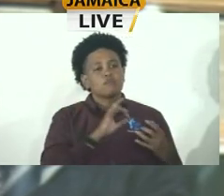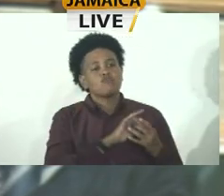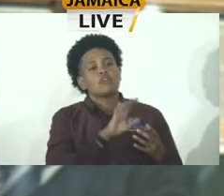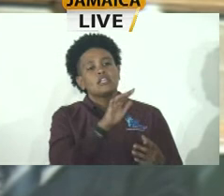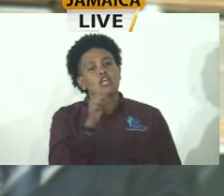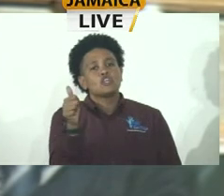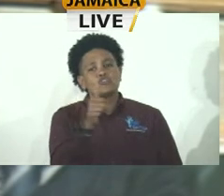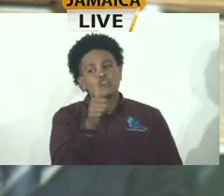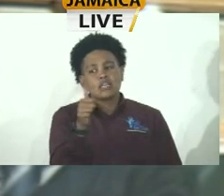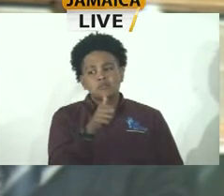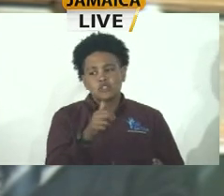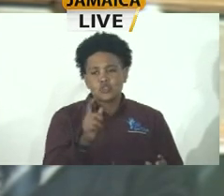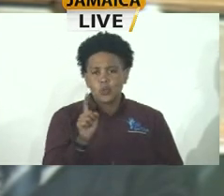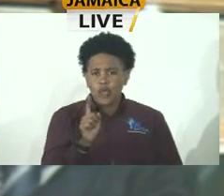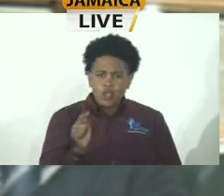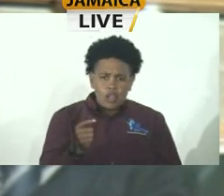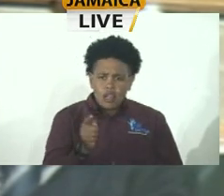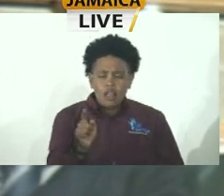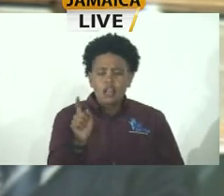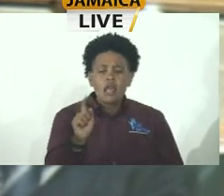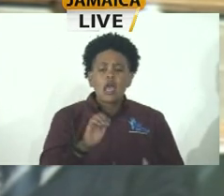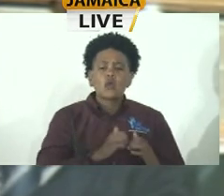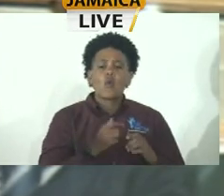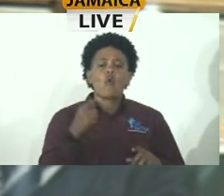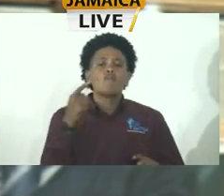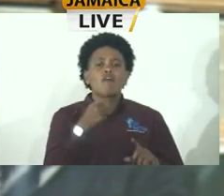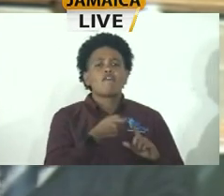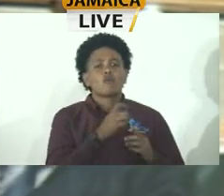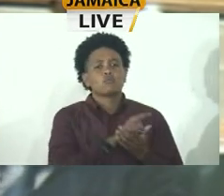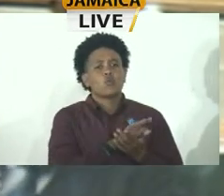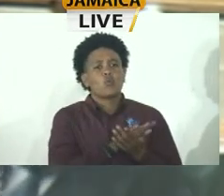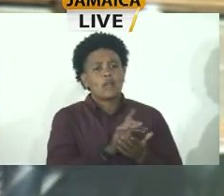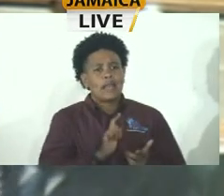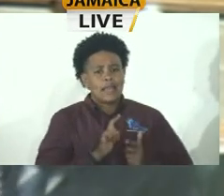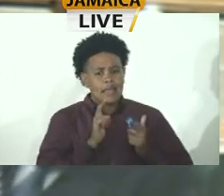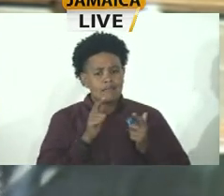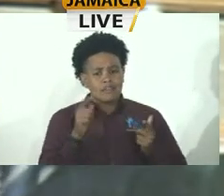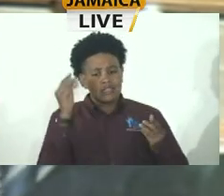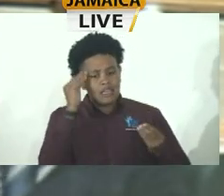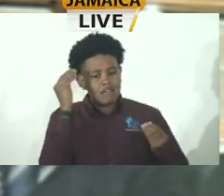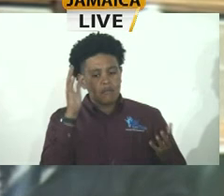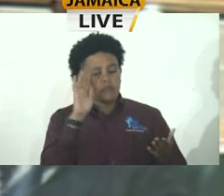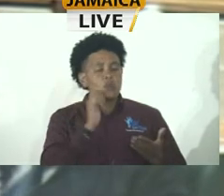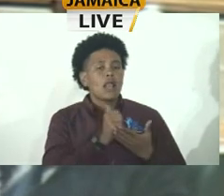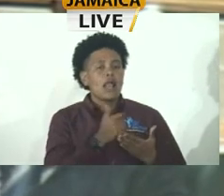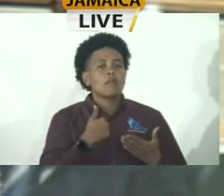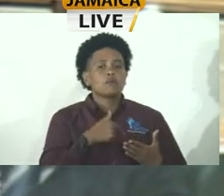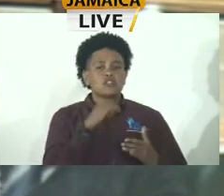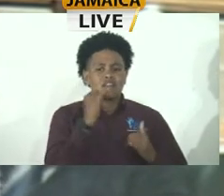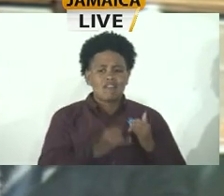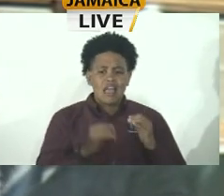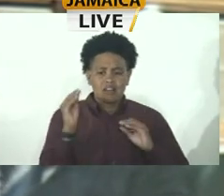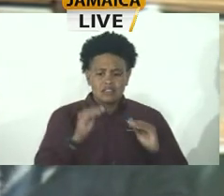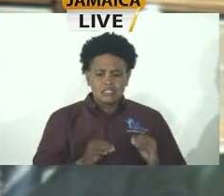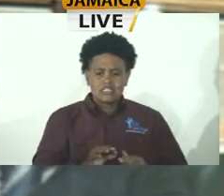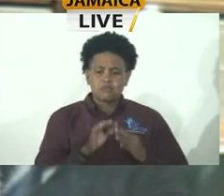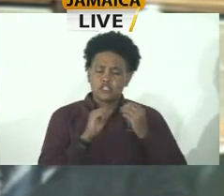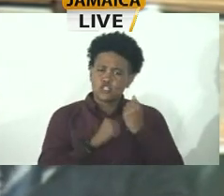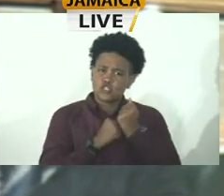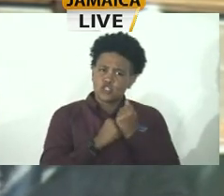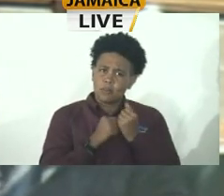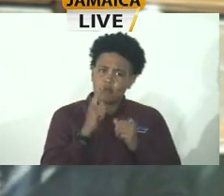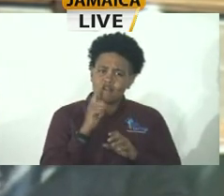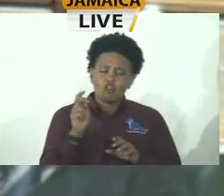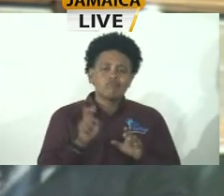transportation routes and distance away from schools this information will help us to finalize specialized support in